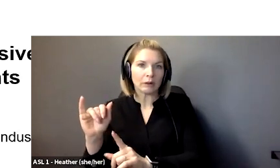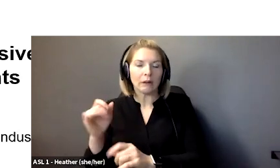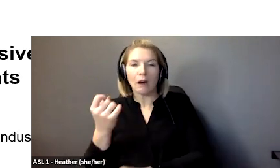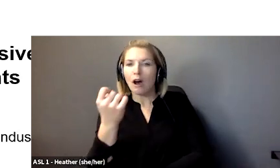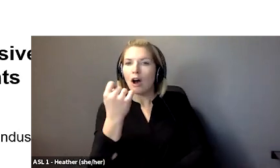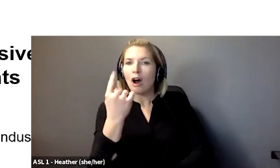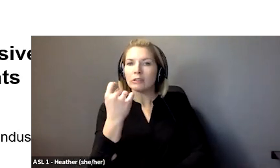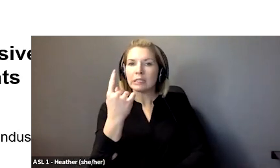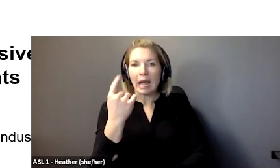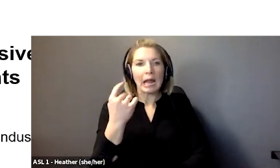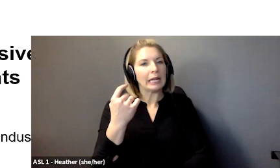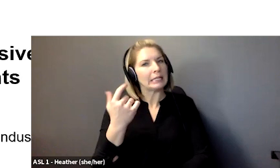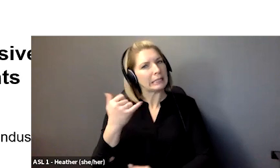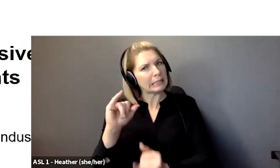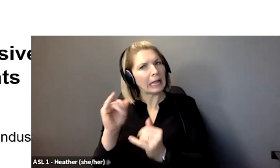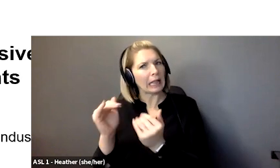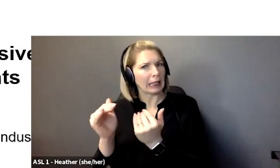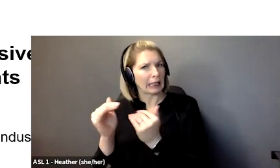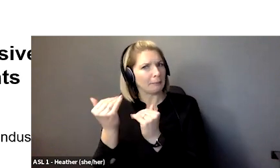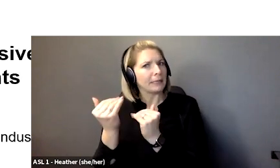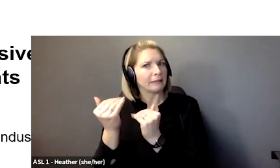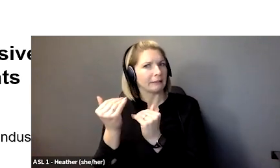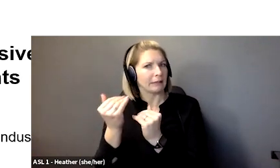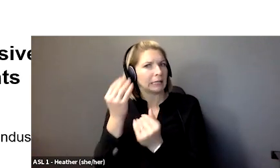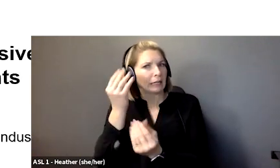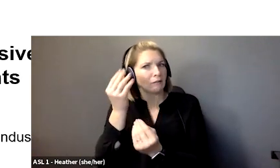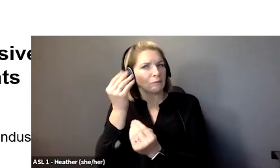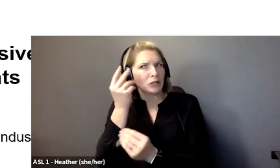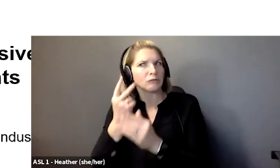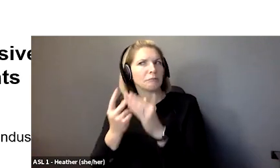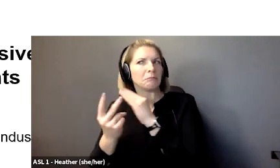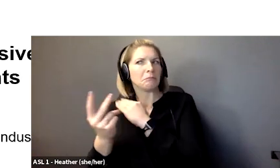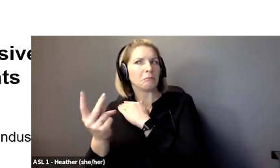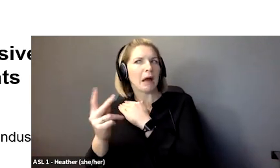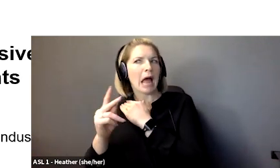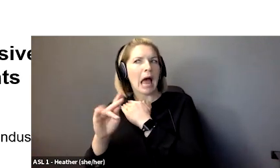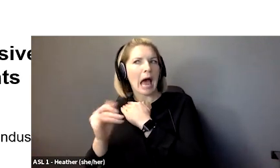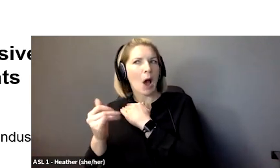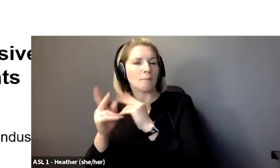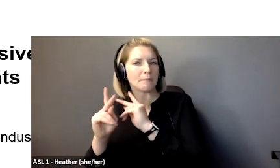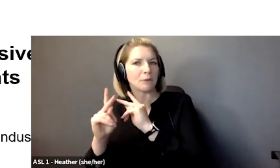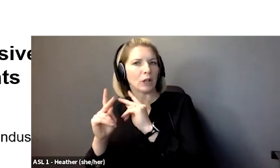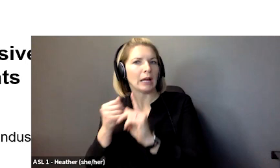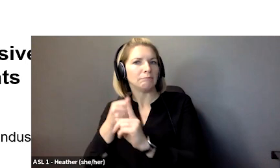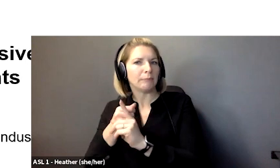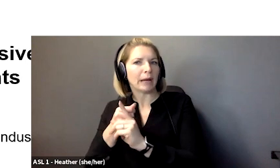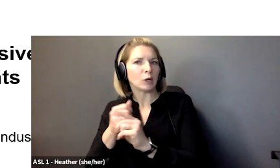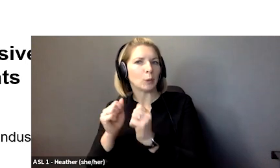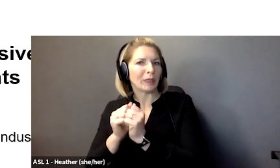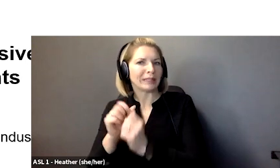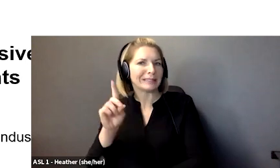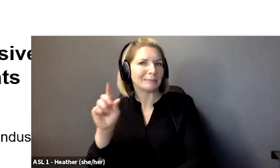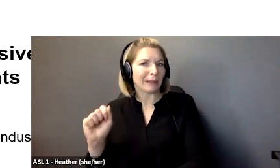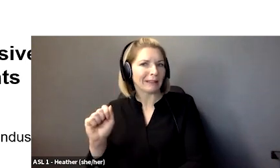research forecasting how people living with disabilities might be affected by these trends in the future of work, as well as the specific